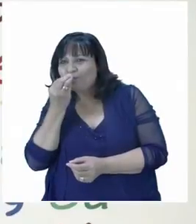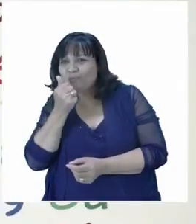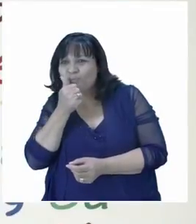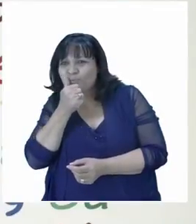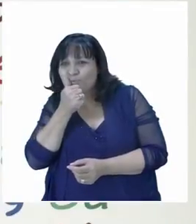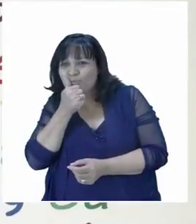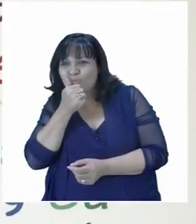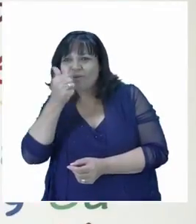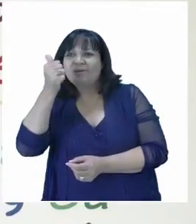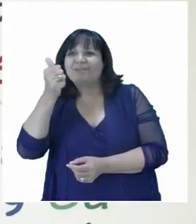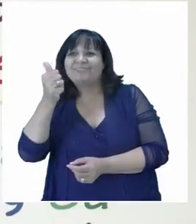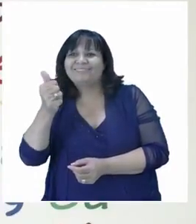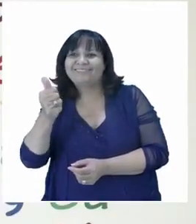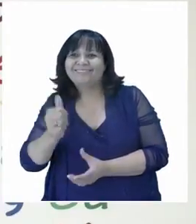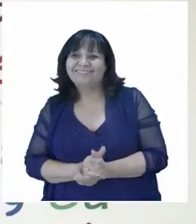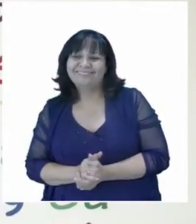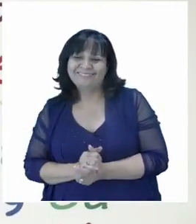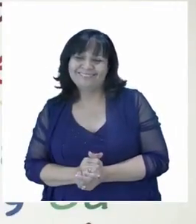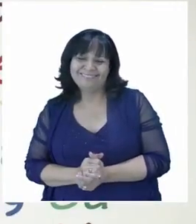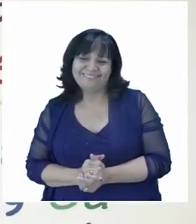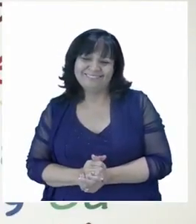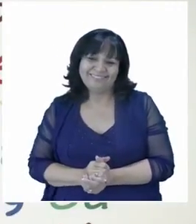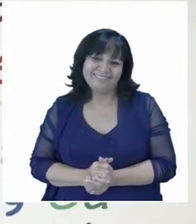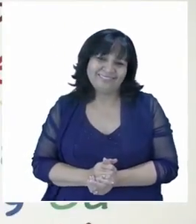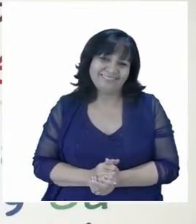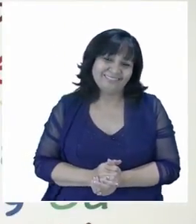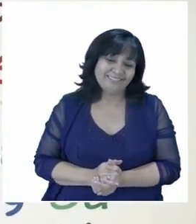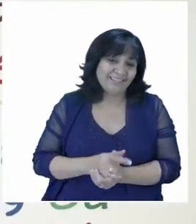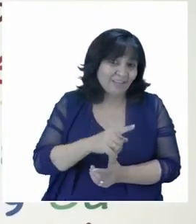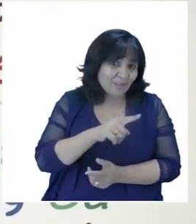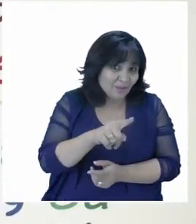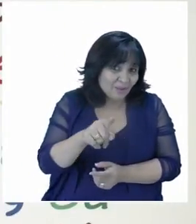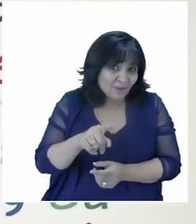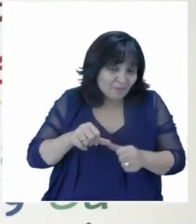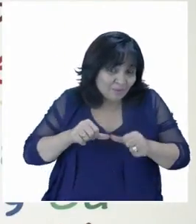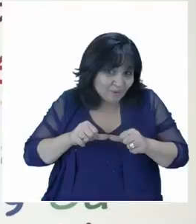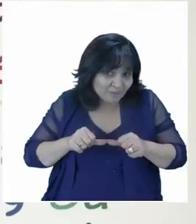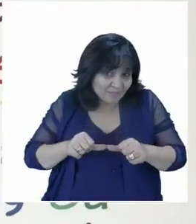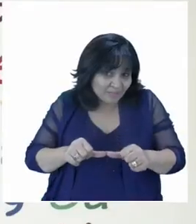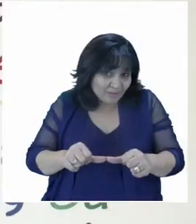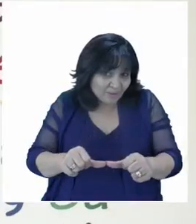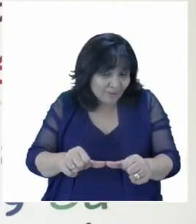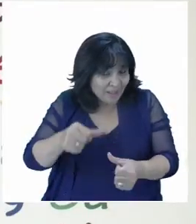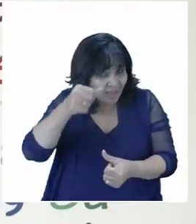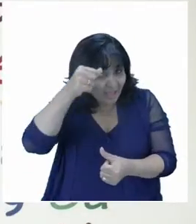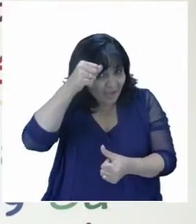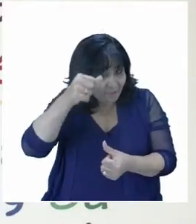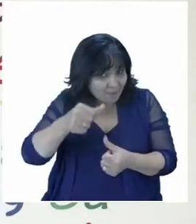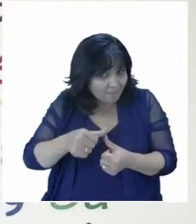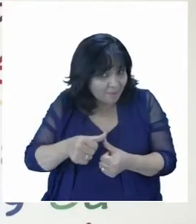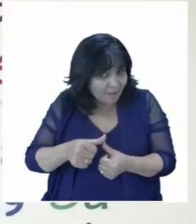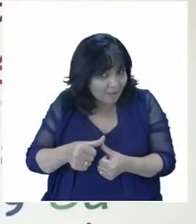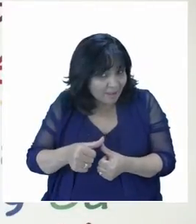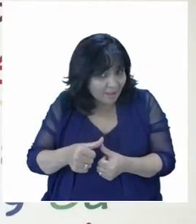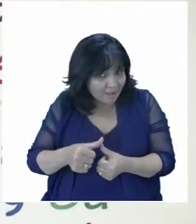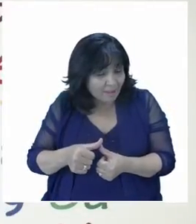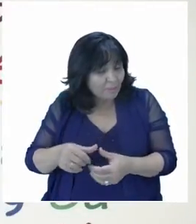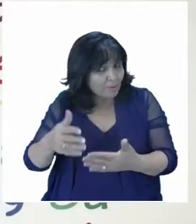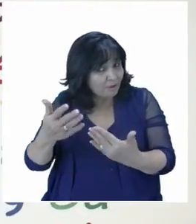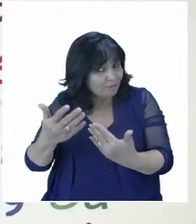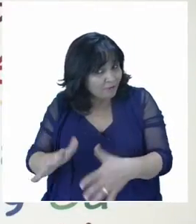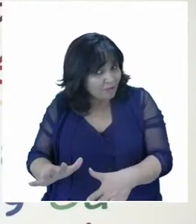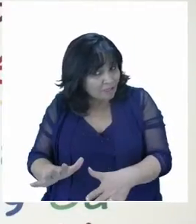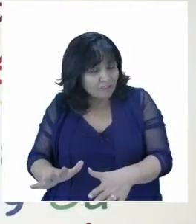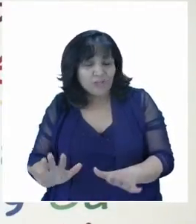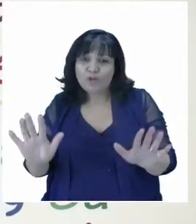delicious vegetables. Now I want you to continue. Remember, after drawing, you can color your vegetables